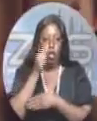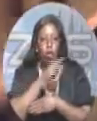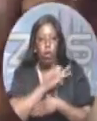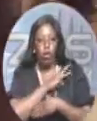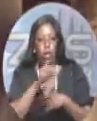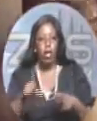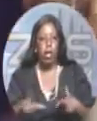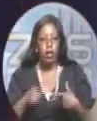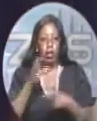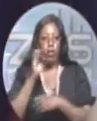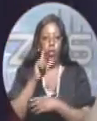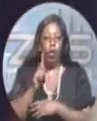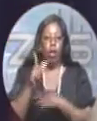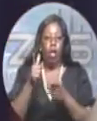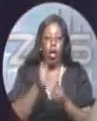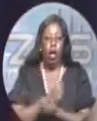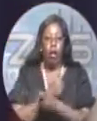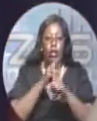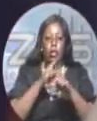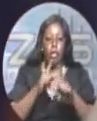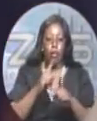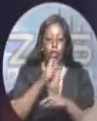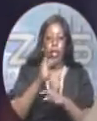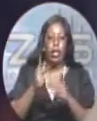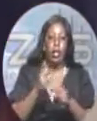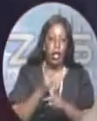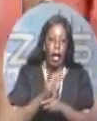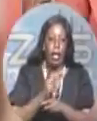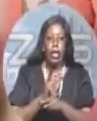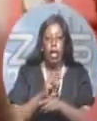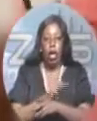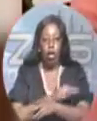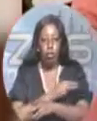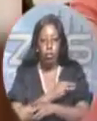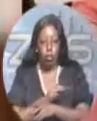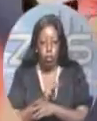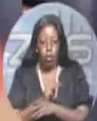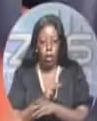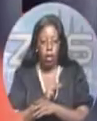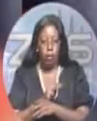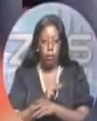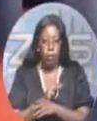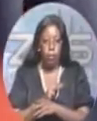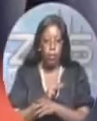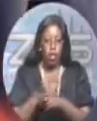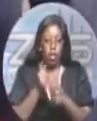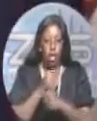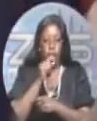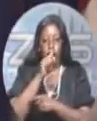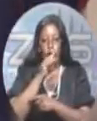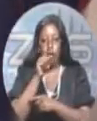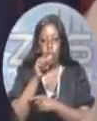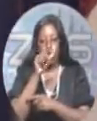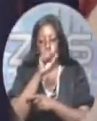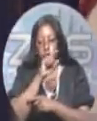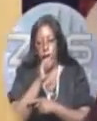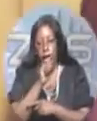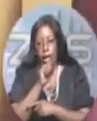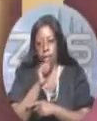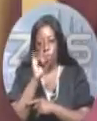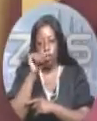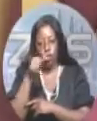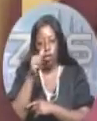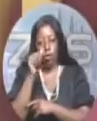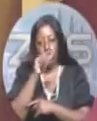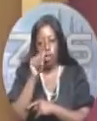Florida, loves all types of music, but her strengths are in gospel, contemporary pop, jazz and classical, and a cappella.